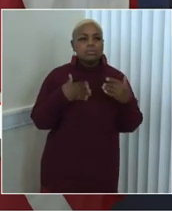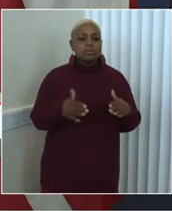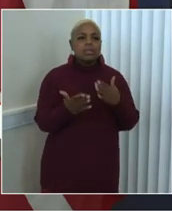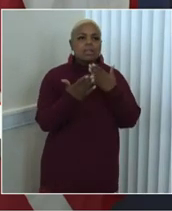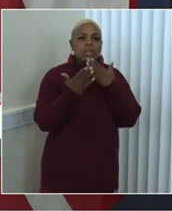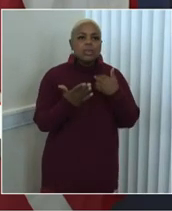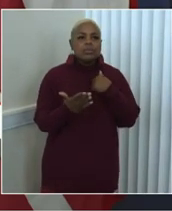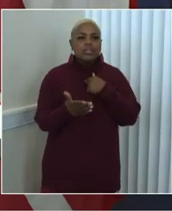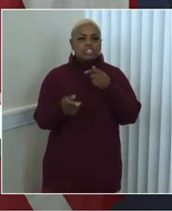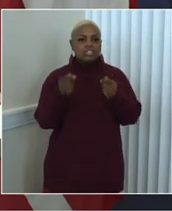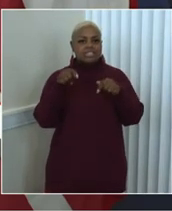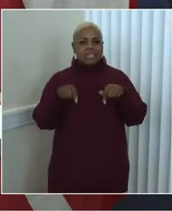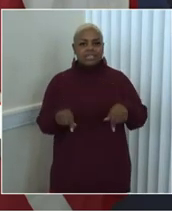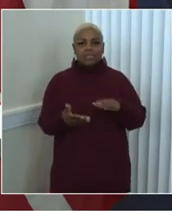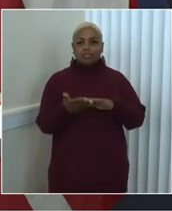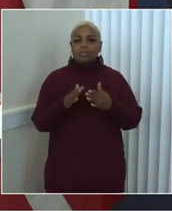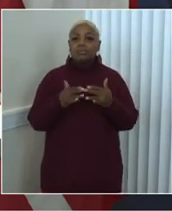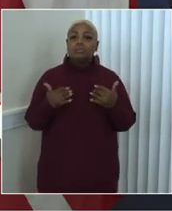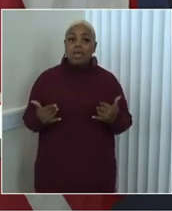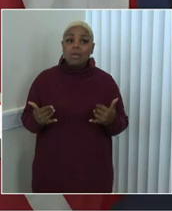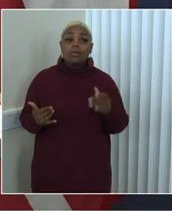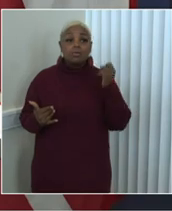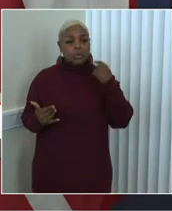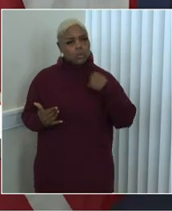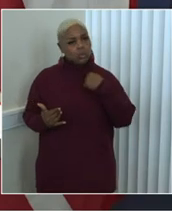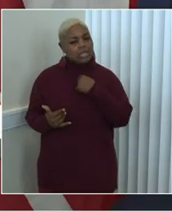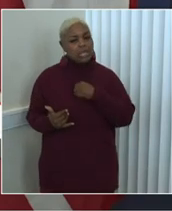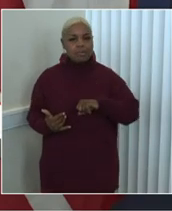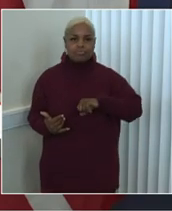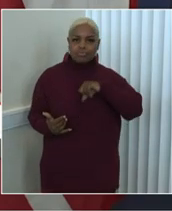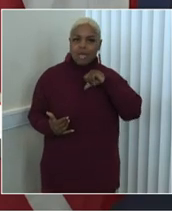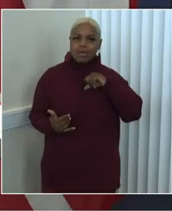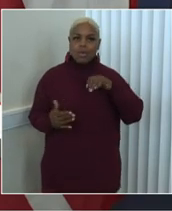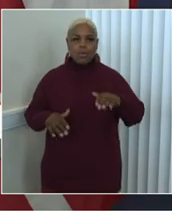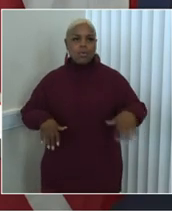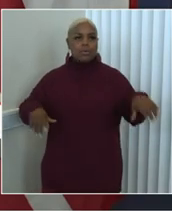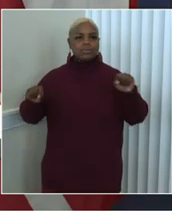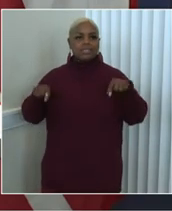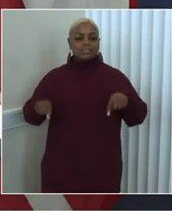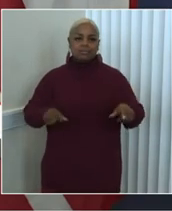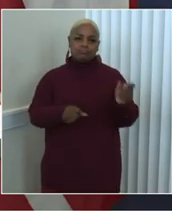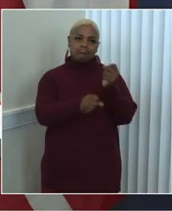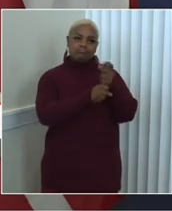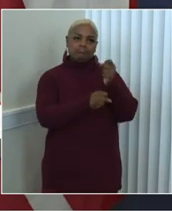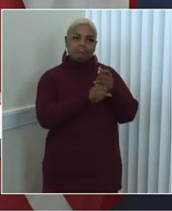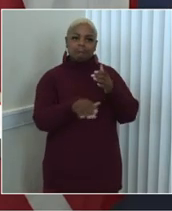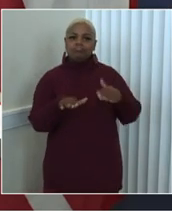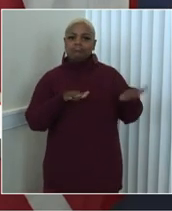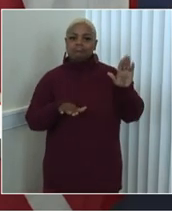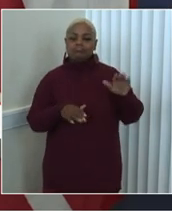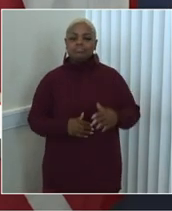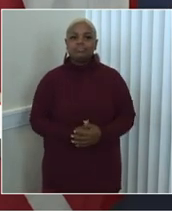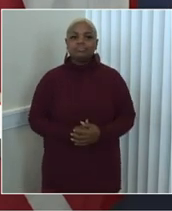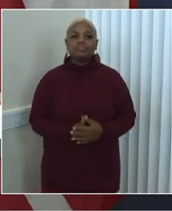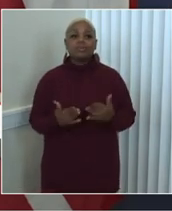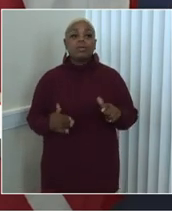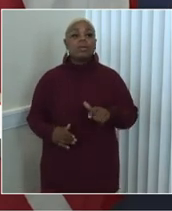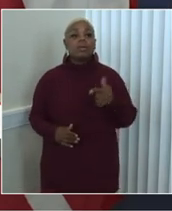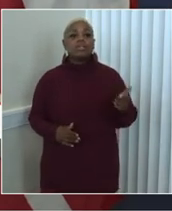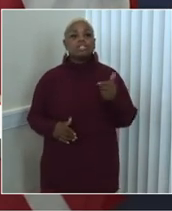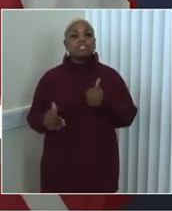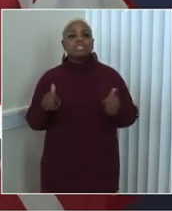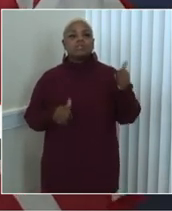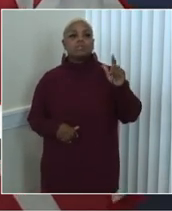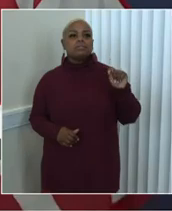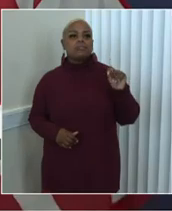is proud to host this inaugural and historical event. I will now turn it over to Chief Tom Manger of the United States Capitol